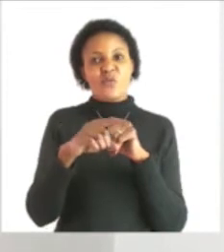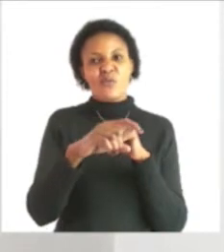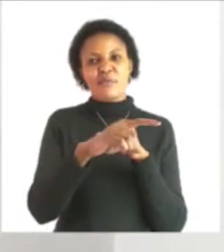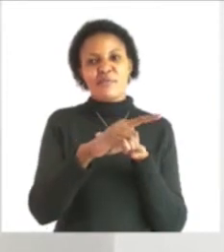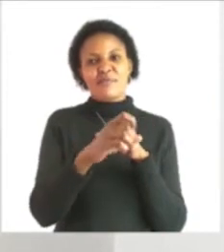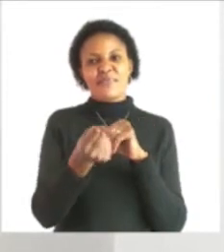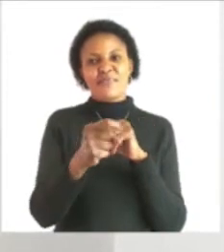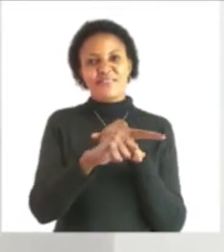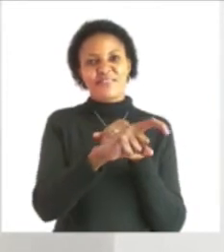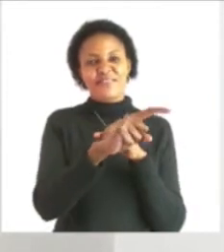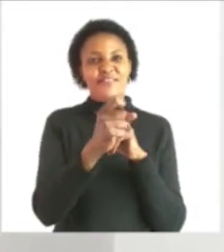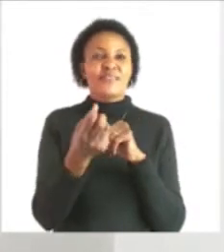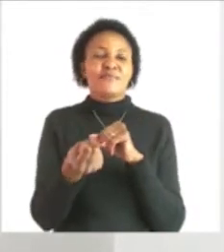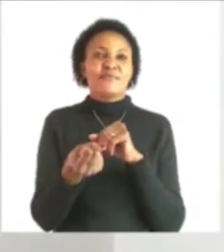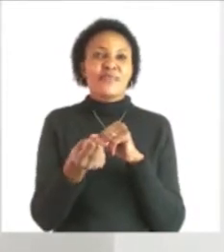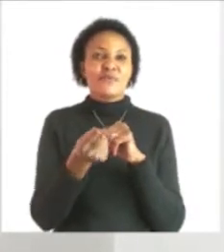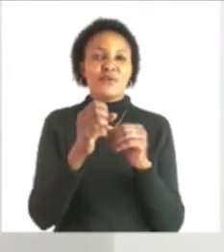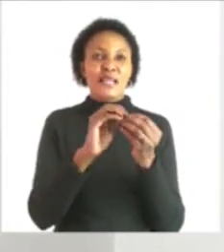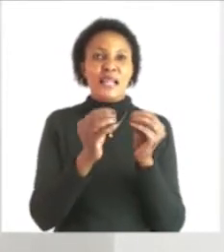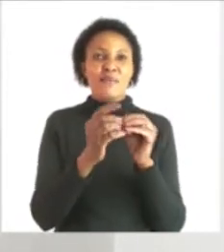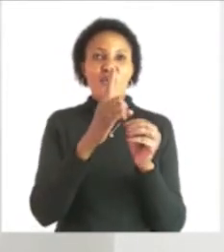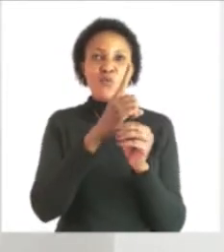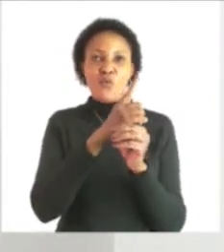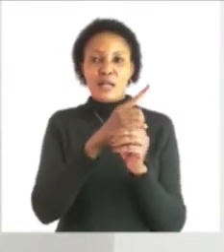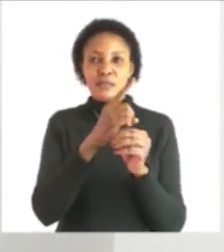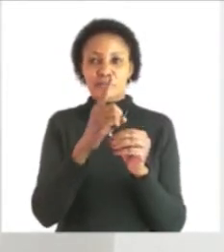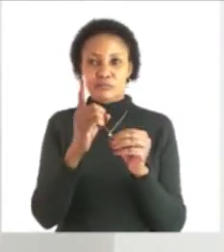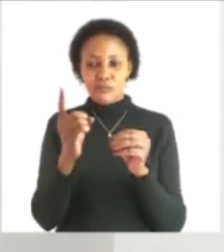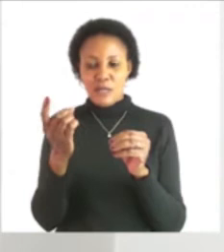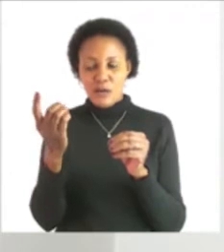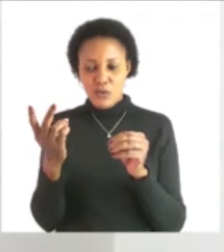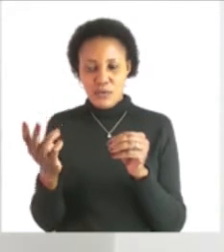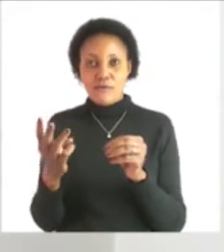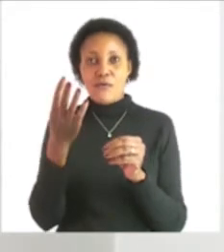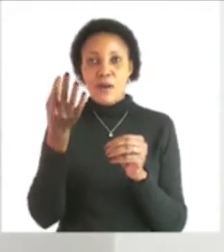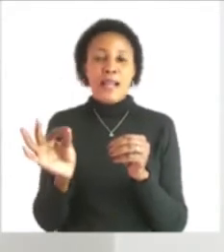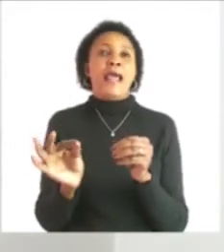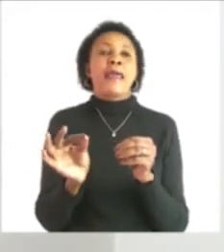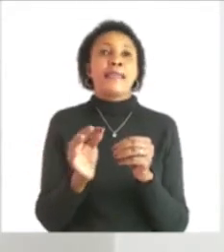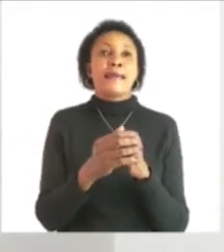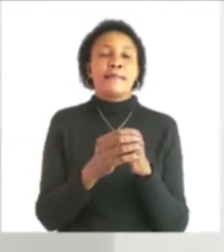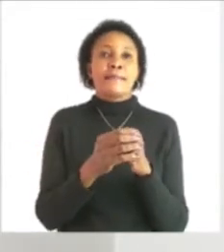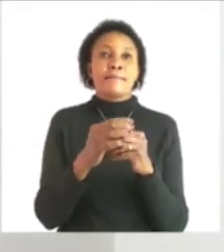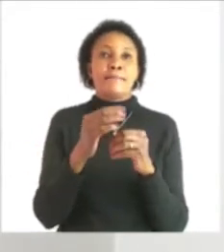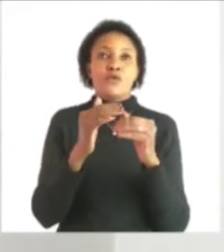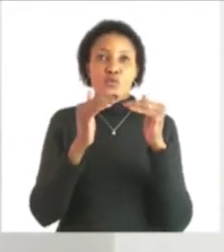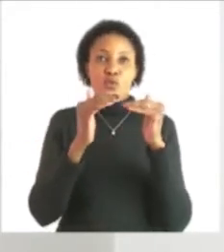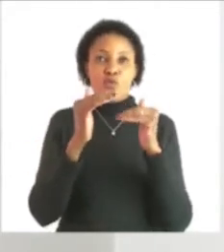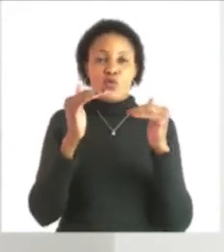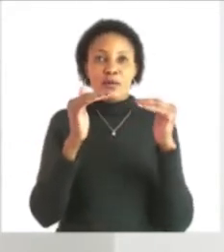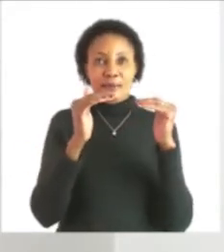all the numbers from 1 up to number 9. And then you will see the odd